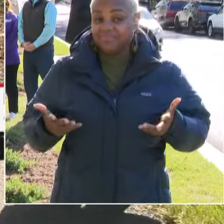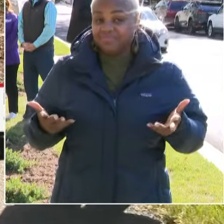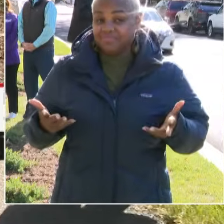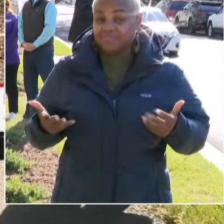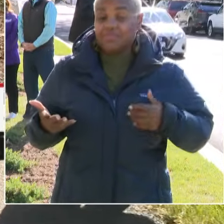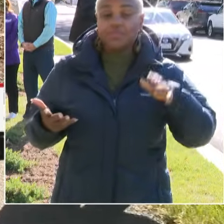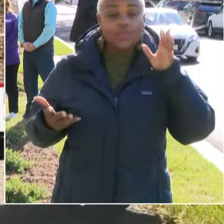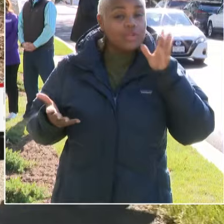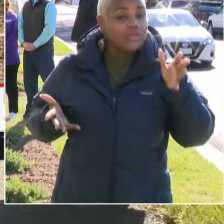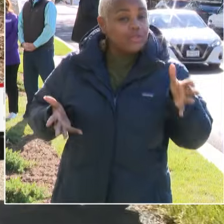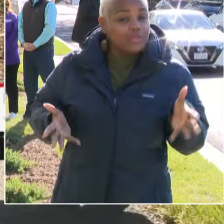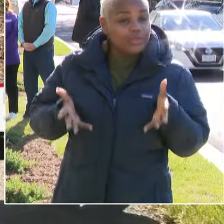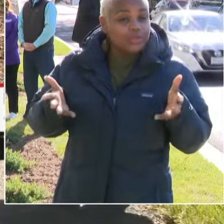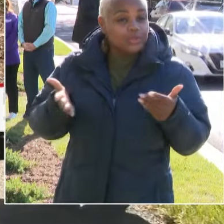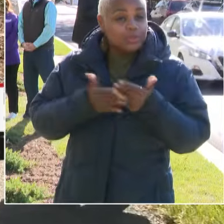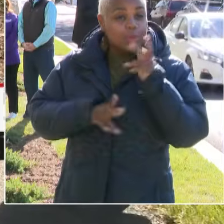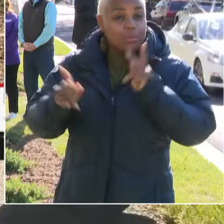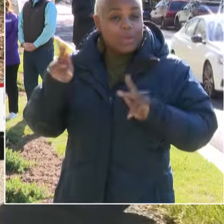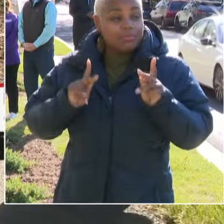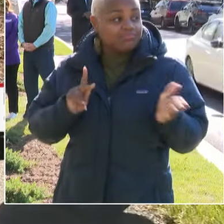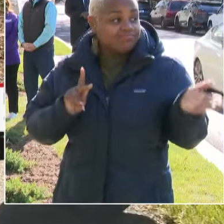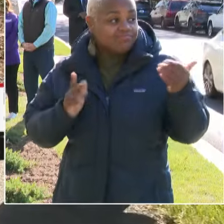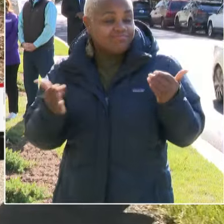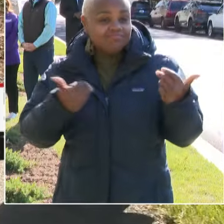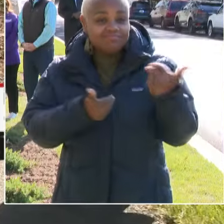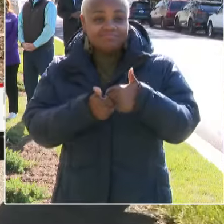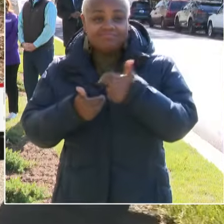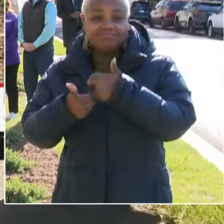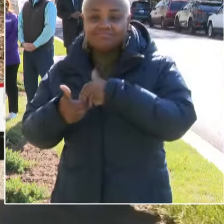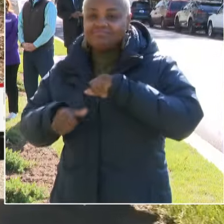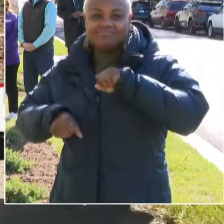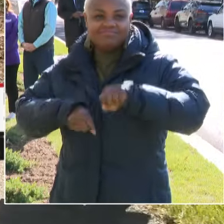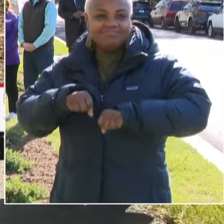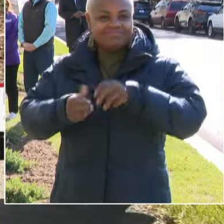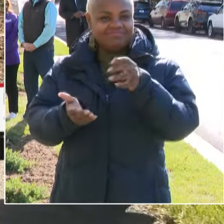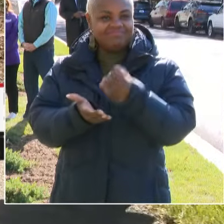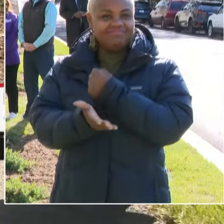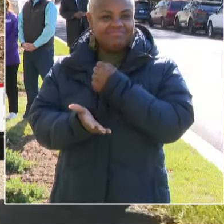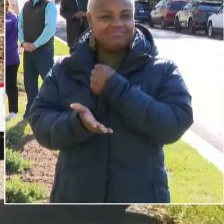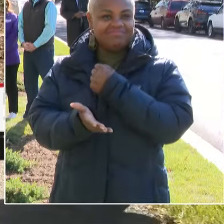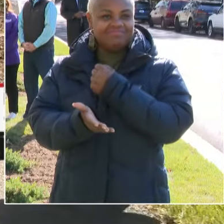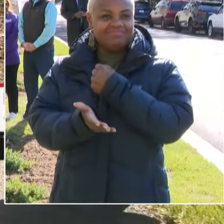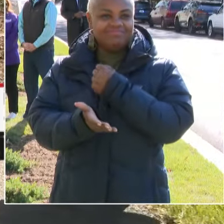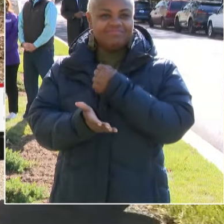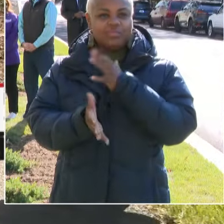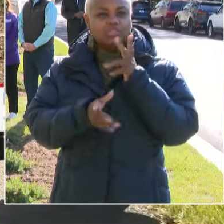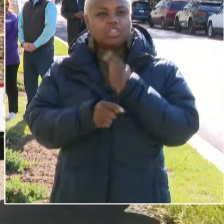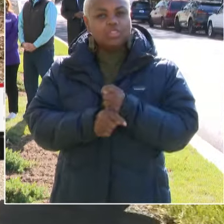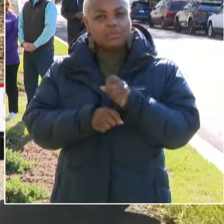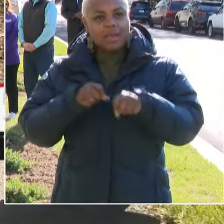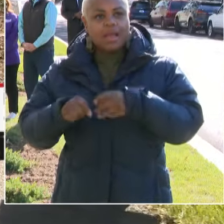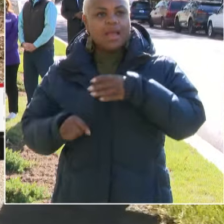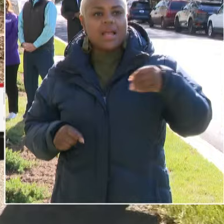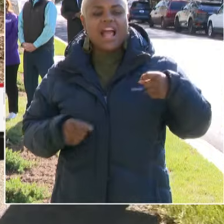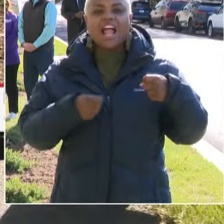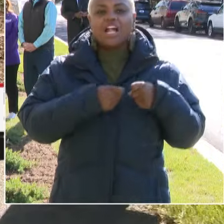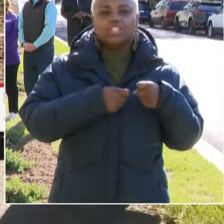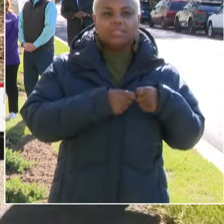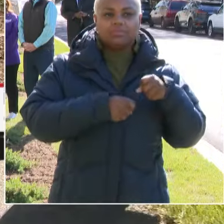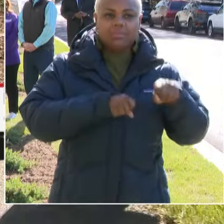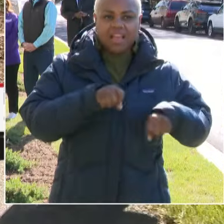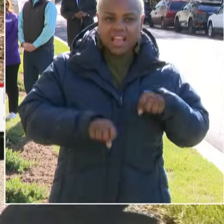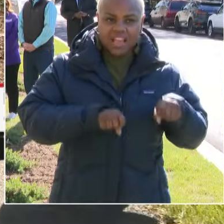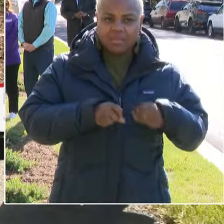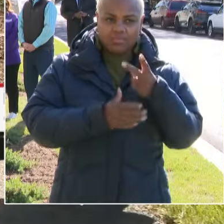can comfortably use the trail alongside faster-moving e-bikers. We are testing new speed feedback signs along the trail this